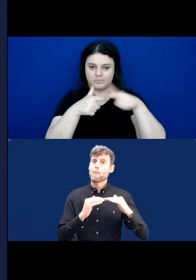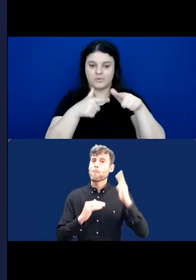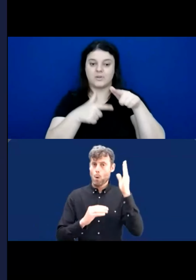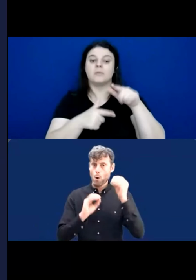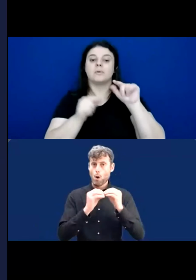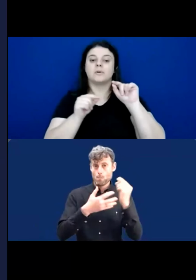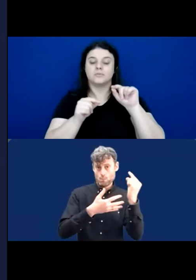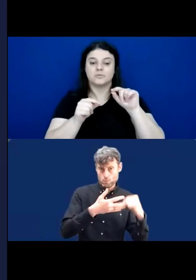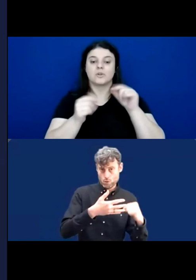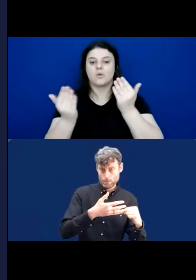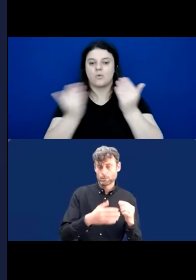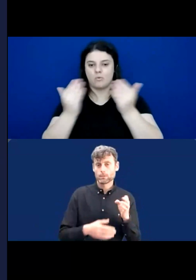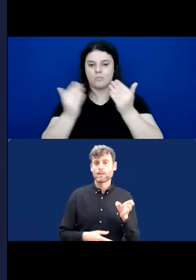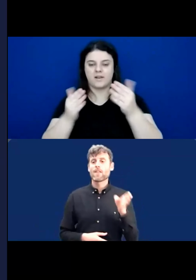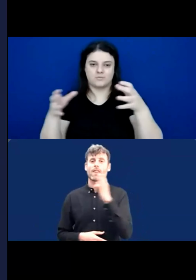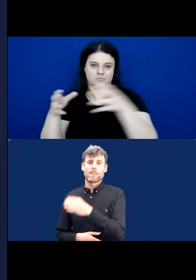type 1.